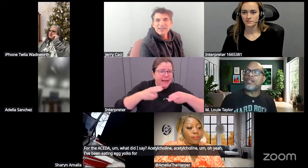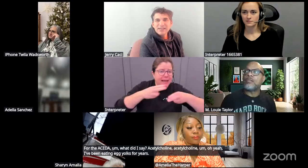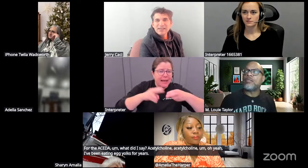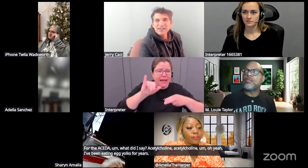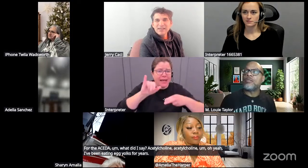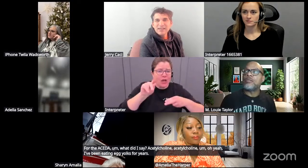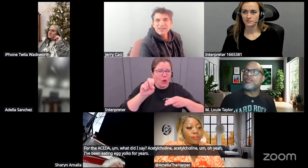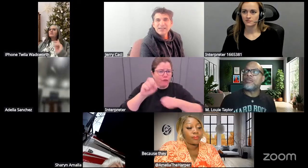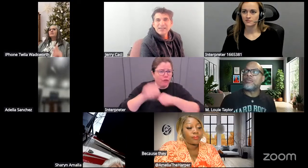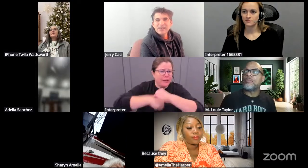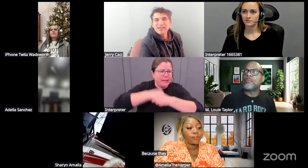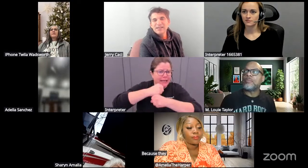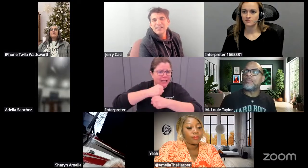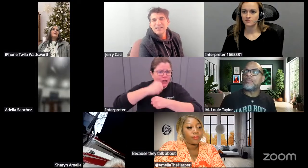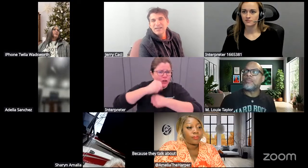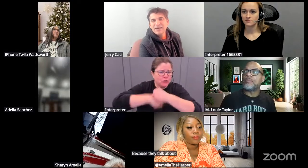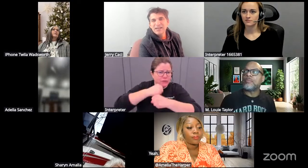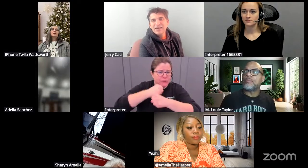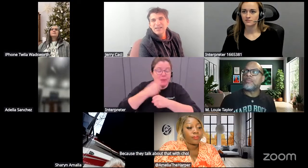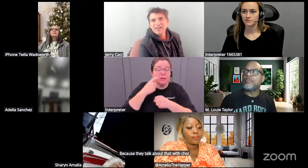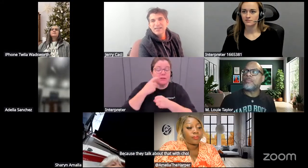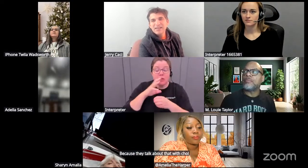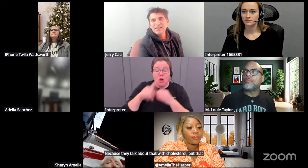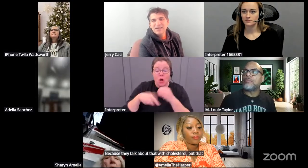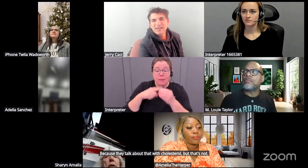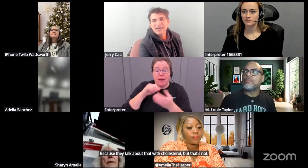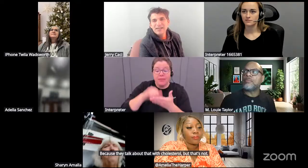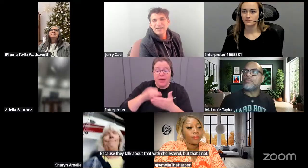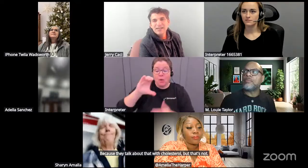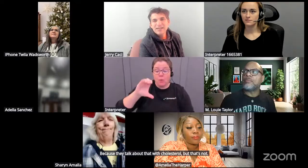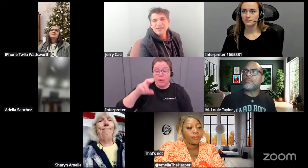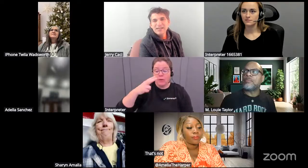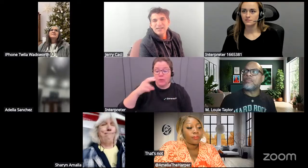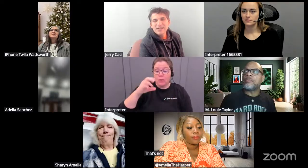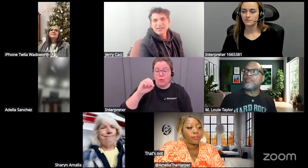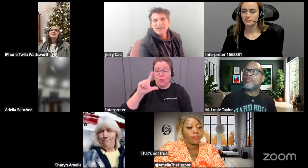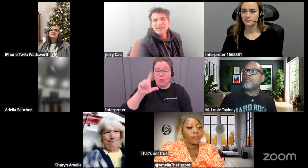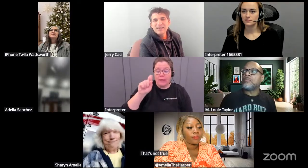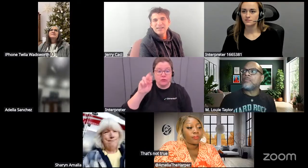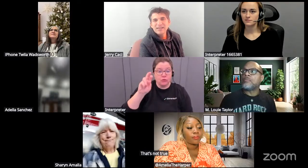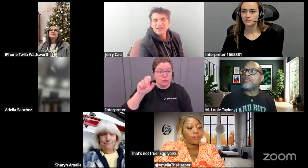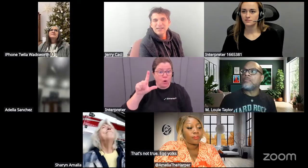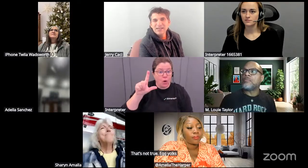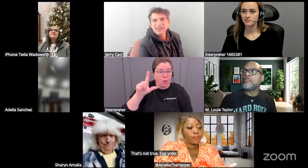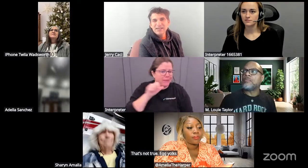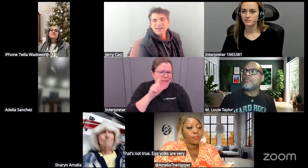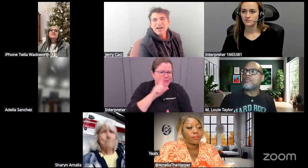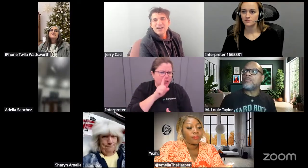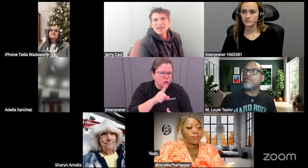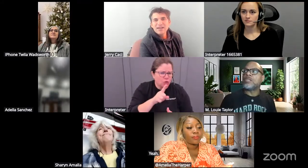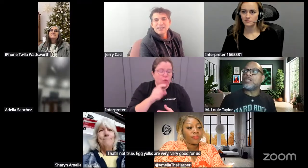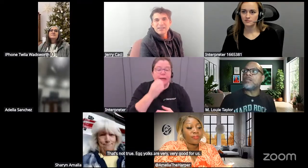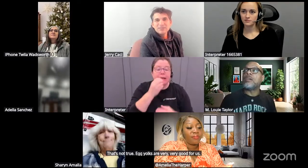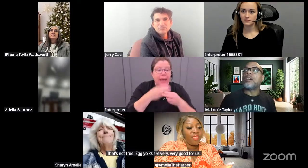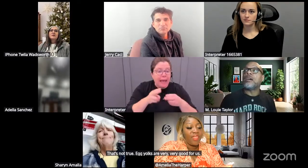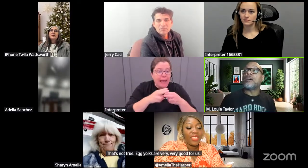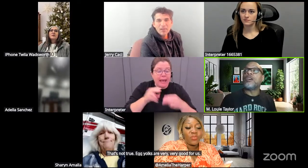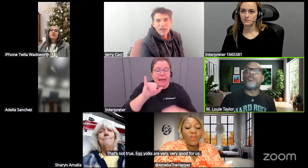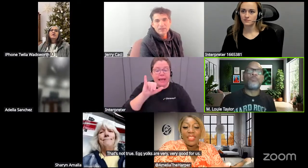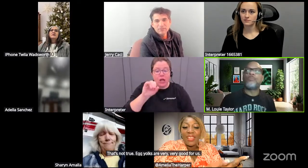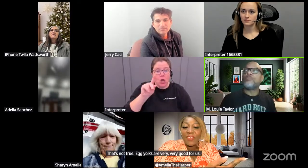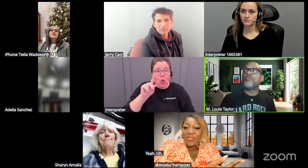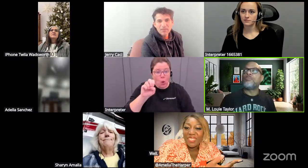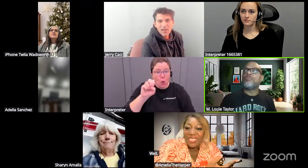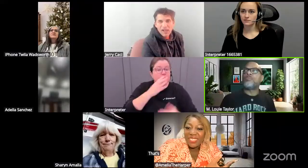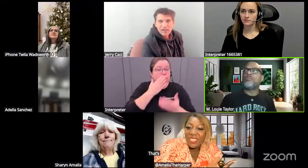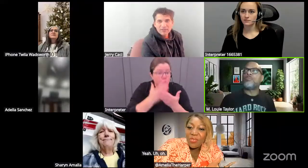Yeah. because they talk about that with cholesterol, but that's not true. Egg yolks are very, very good for us. Yeah. That's why I Well, you love